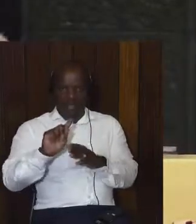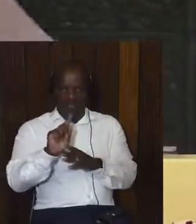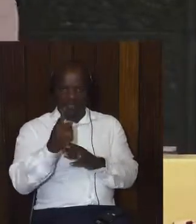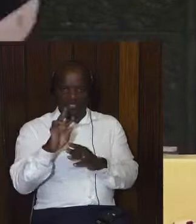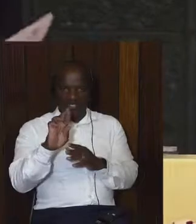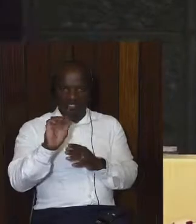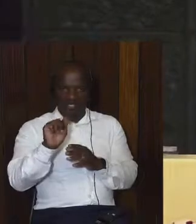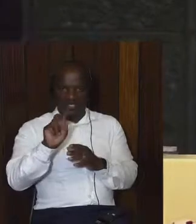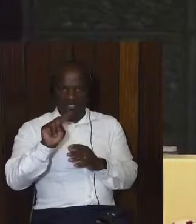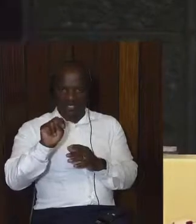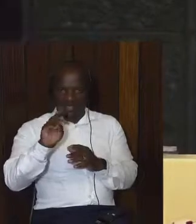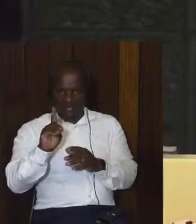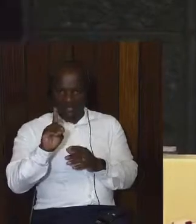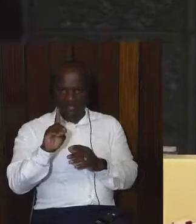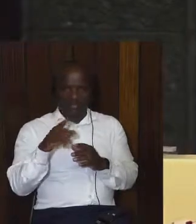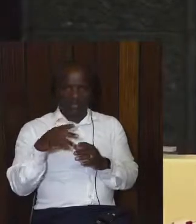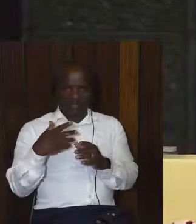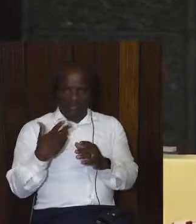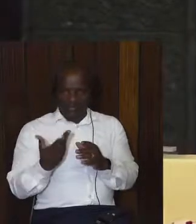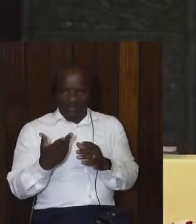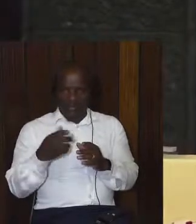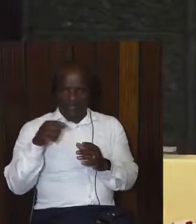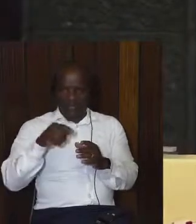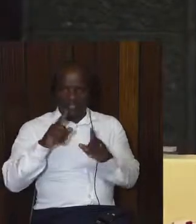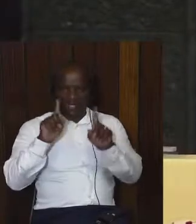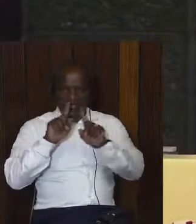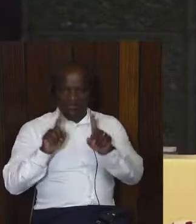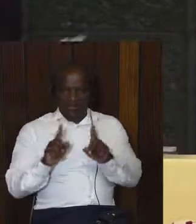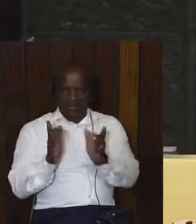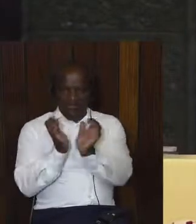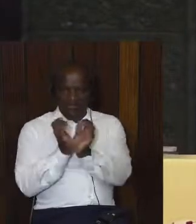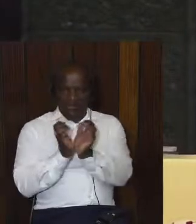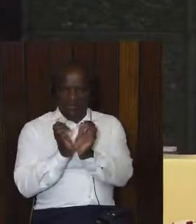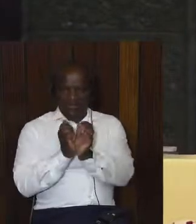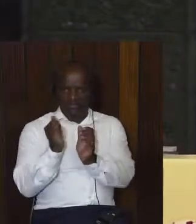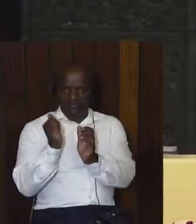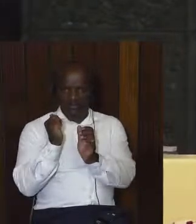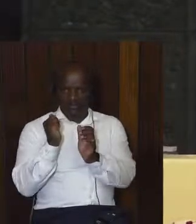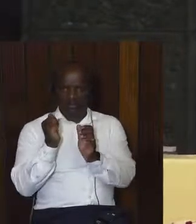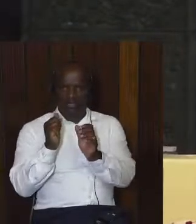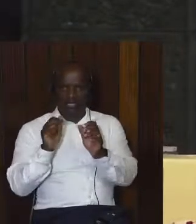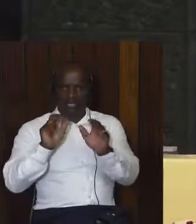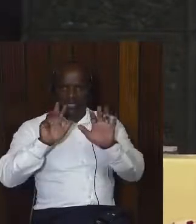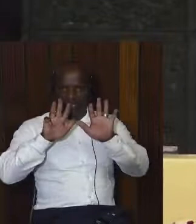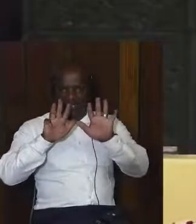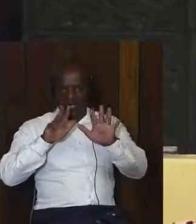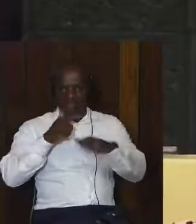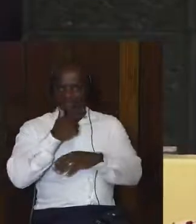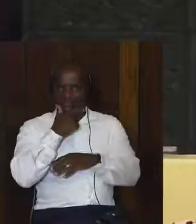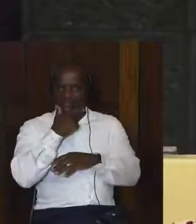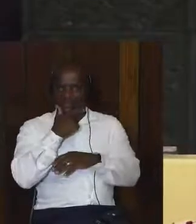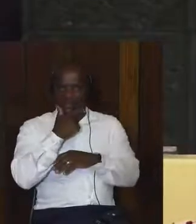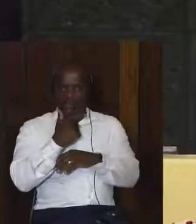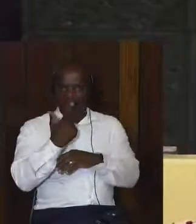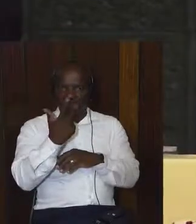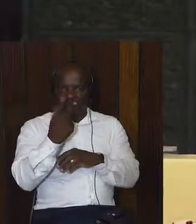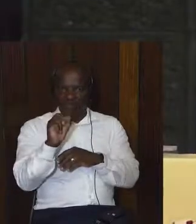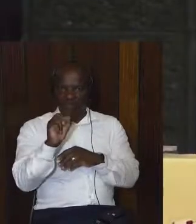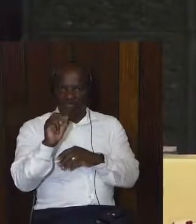the resolutions that were tabled in the special meeting held on the 9th of December 2021 on